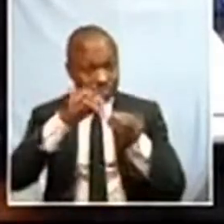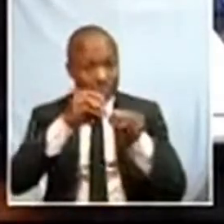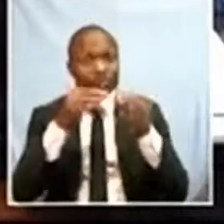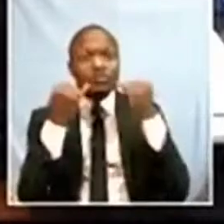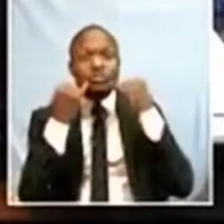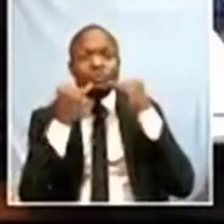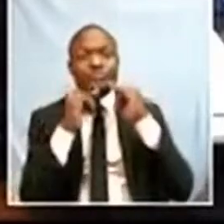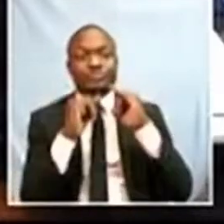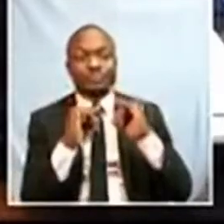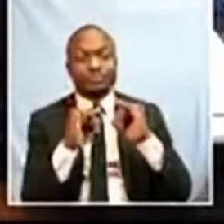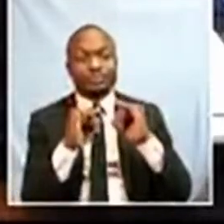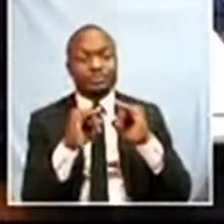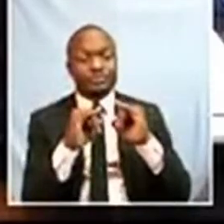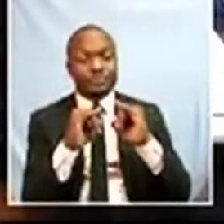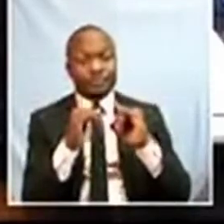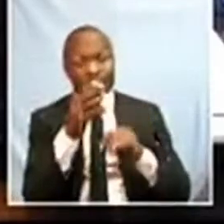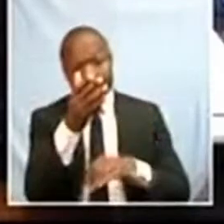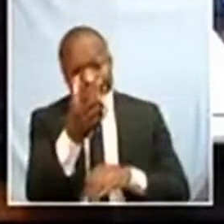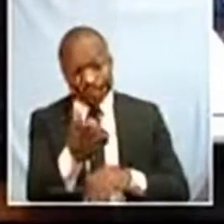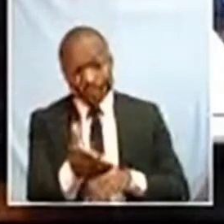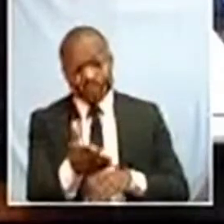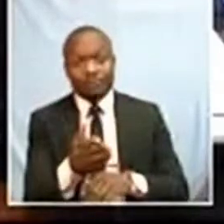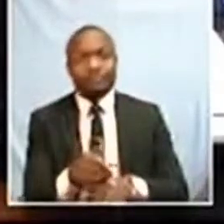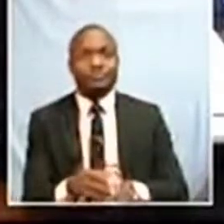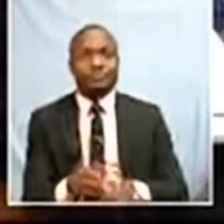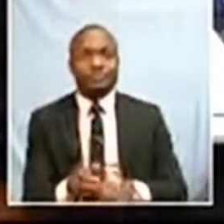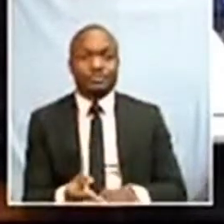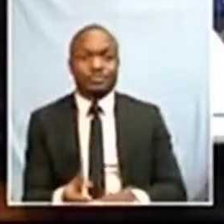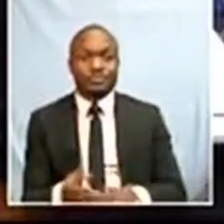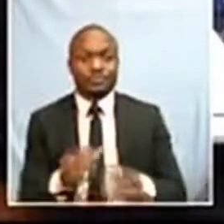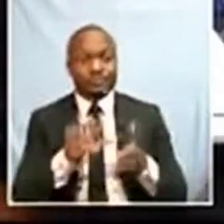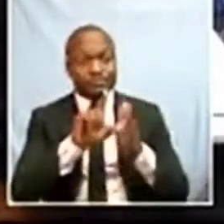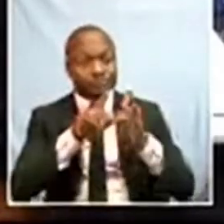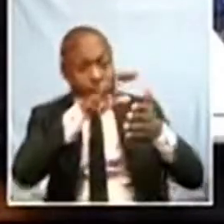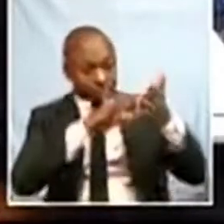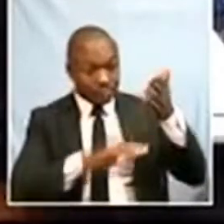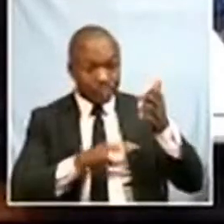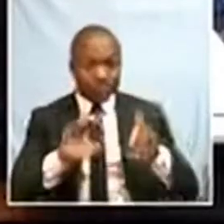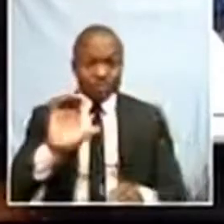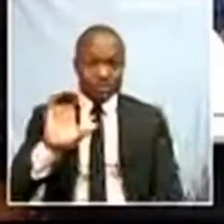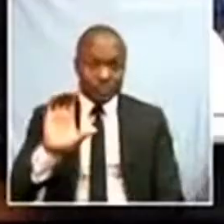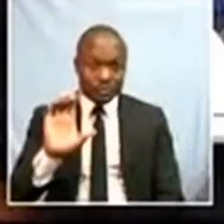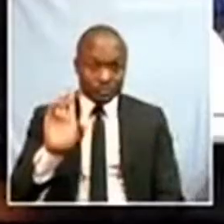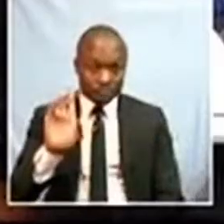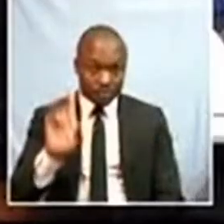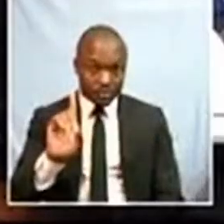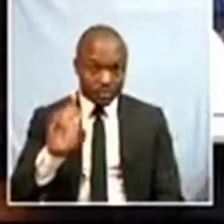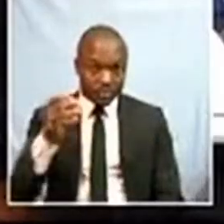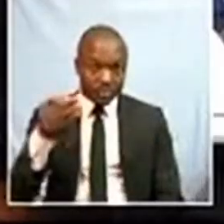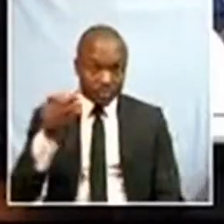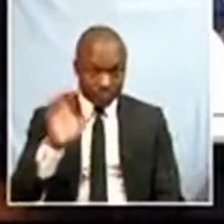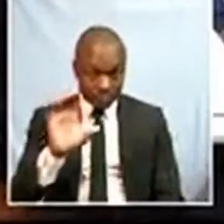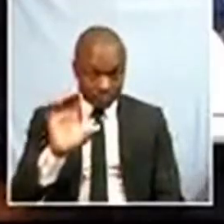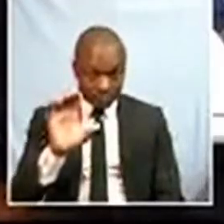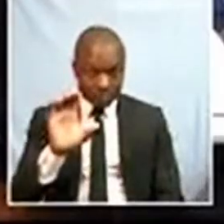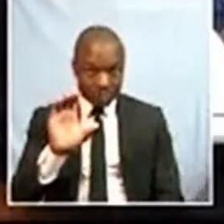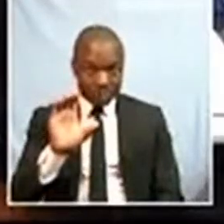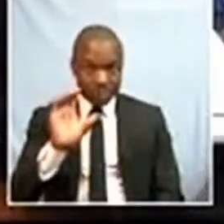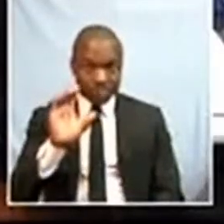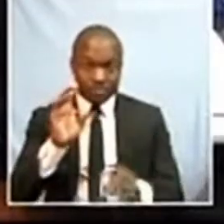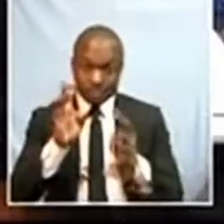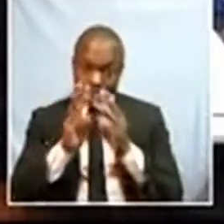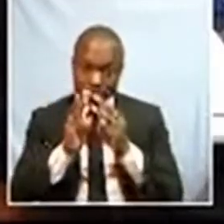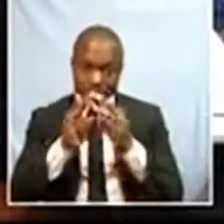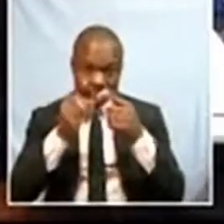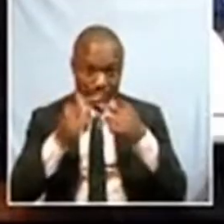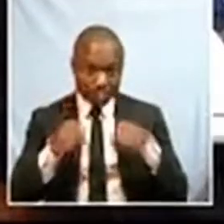submitted, there is the extracts of minutes for the CDFC that took place,